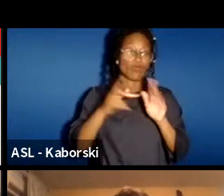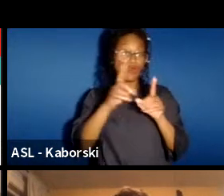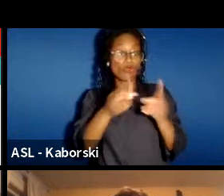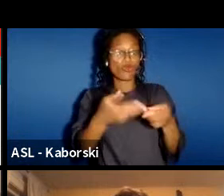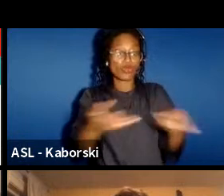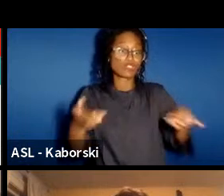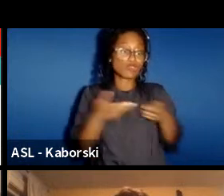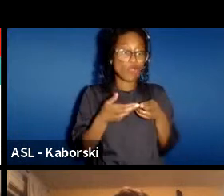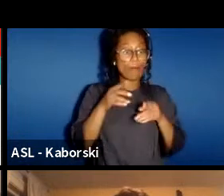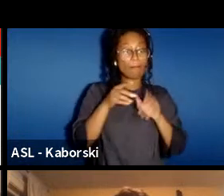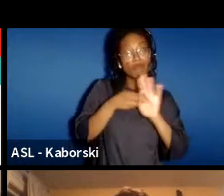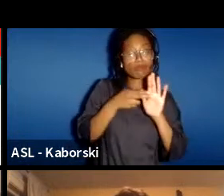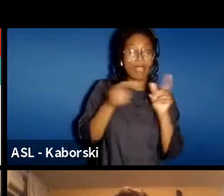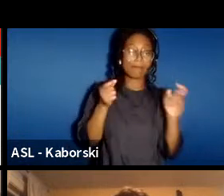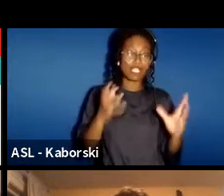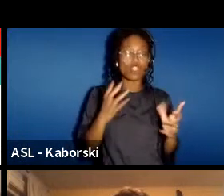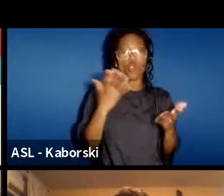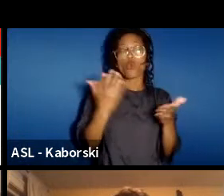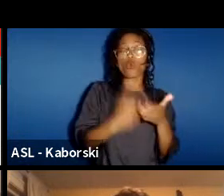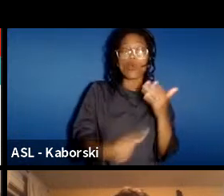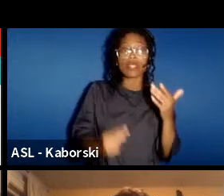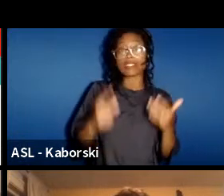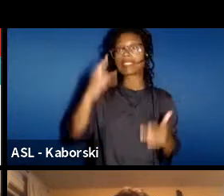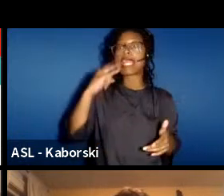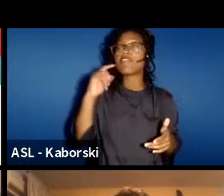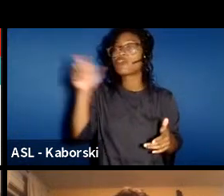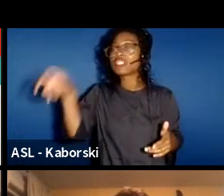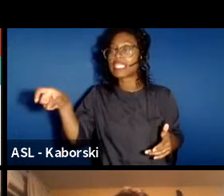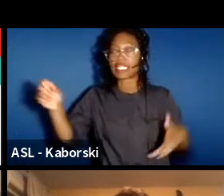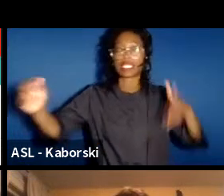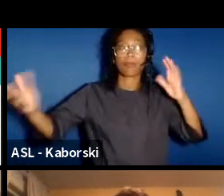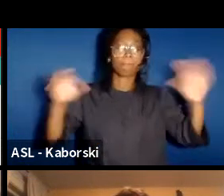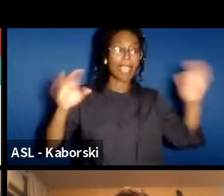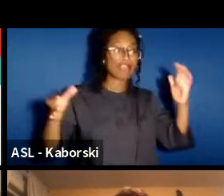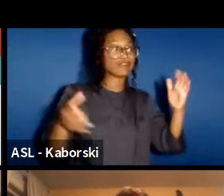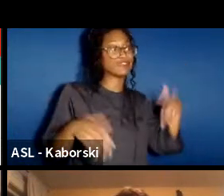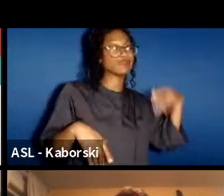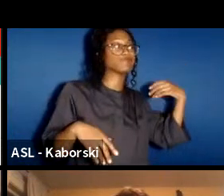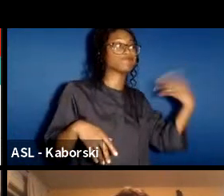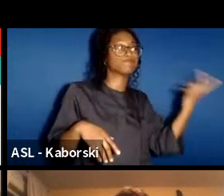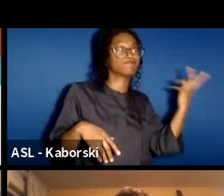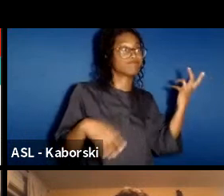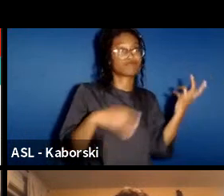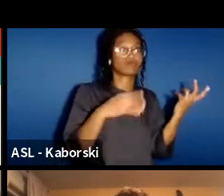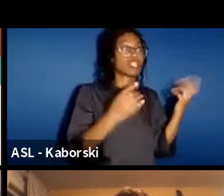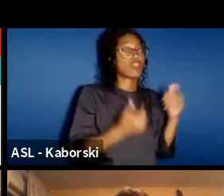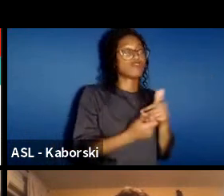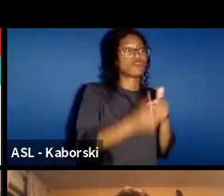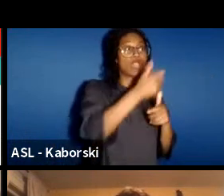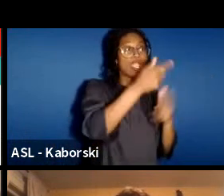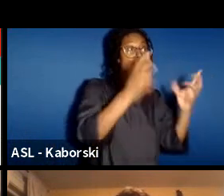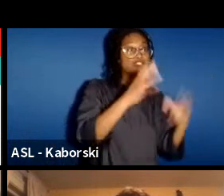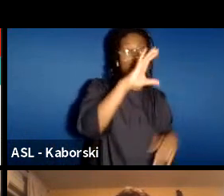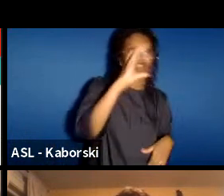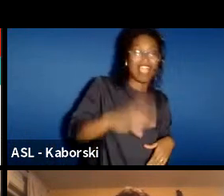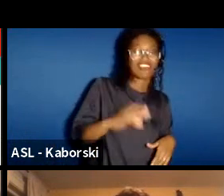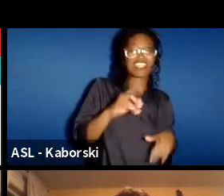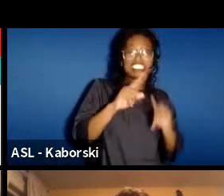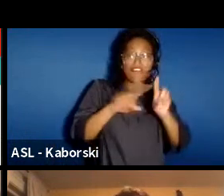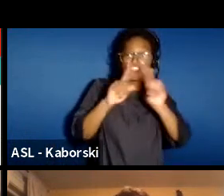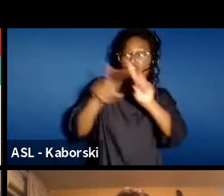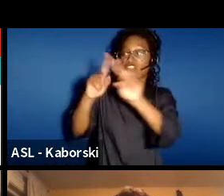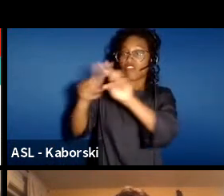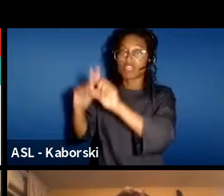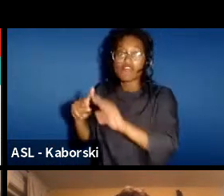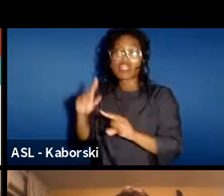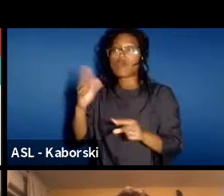wanting? What does the distributor in California need versus the brand manager in Chicago? It's all different, and